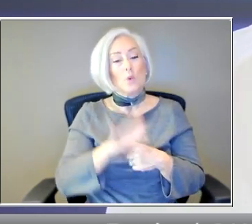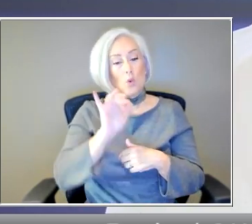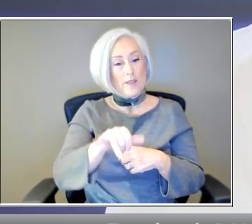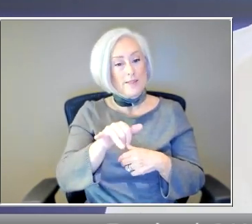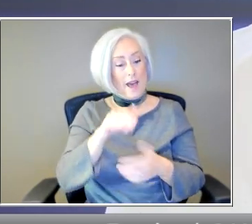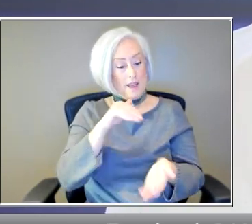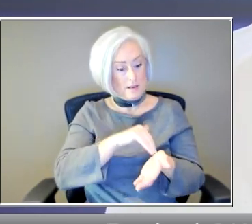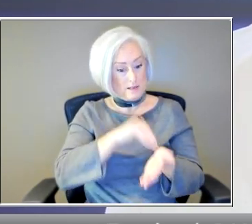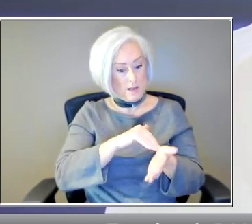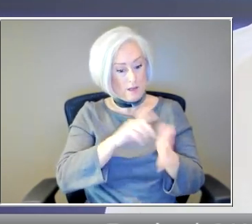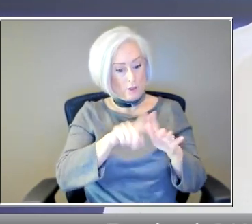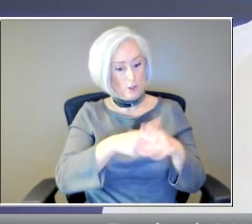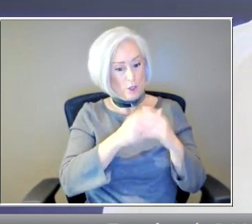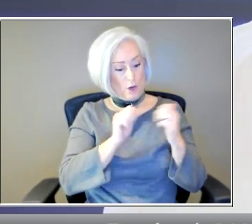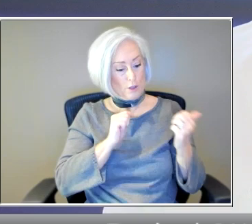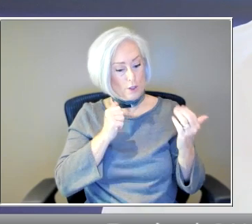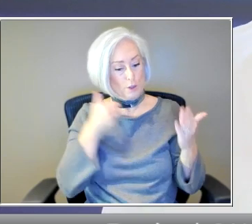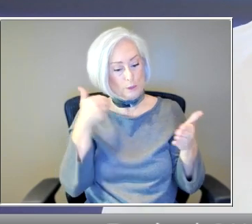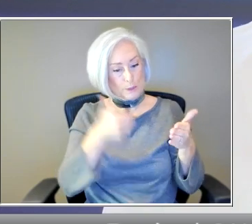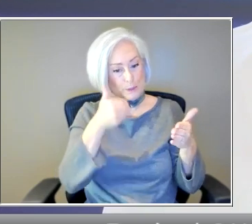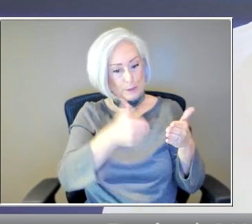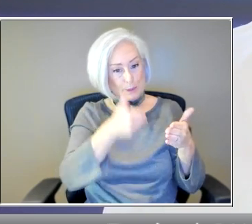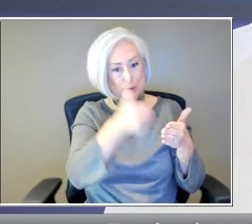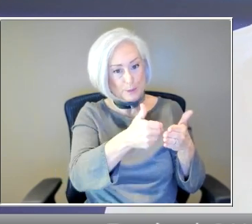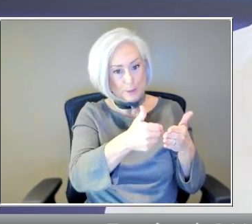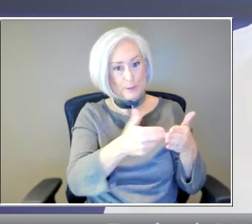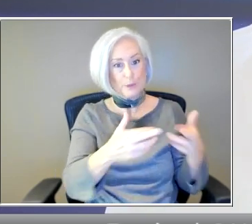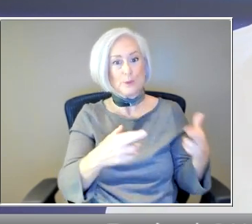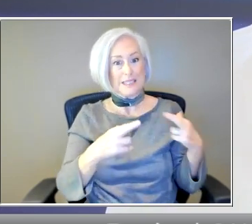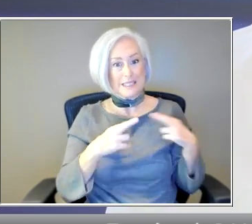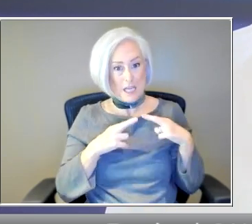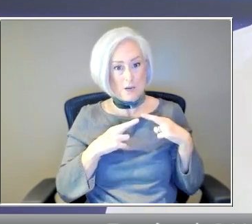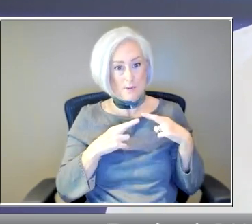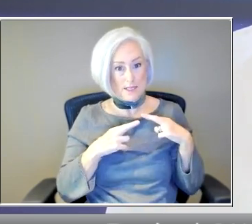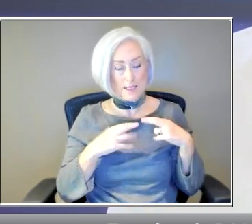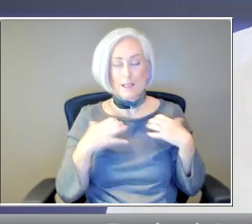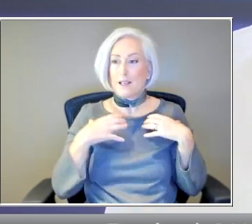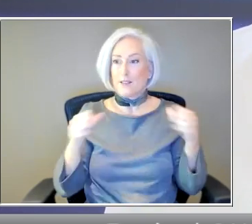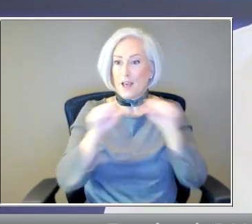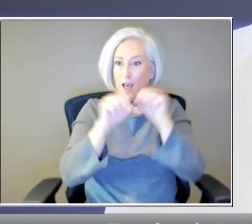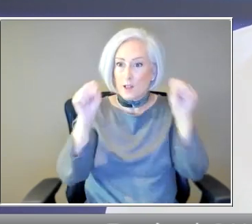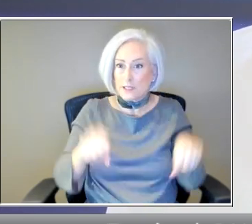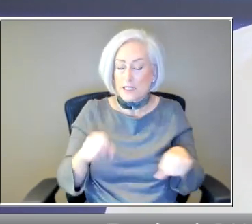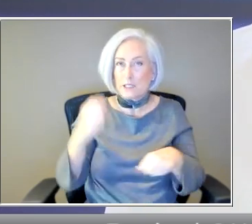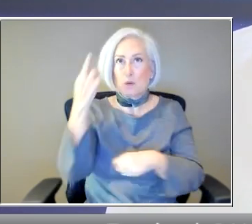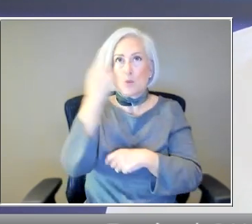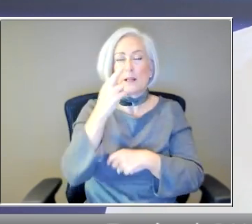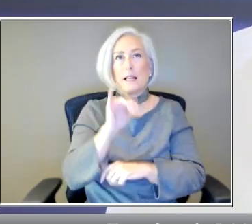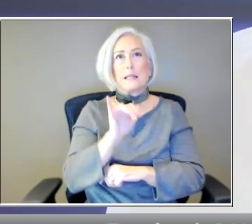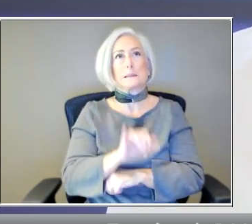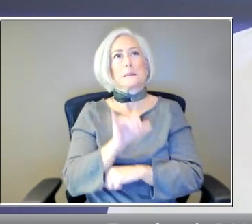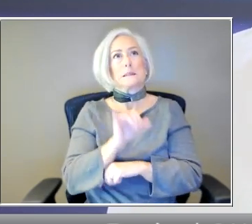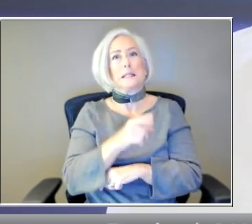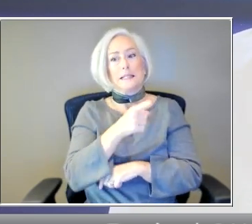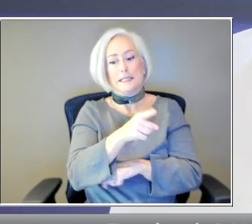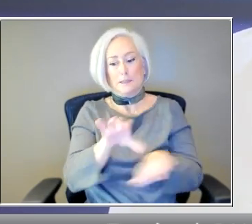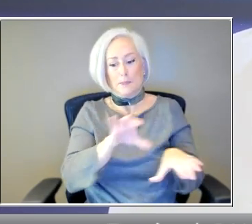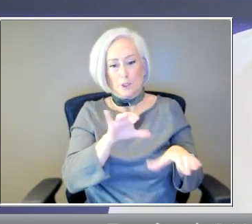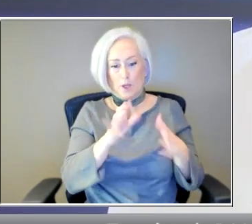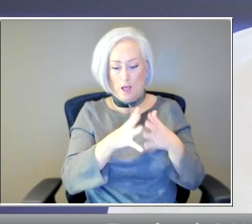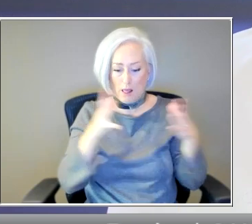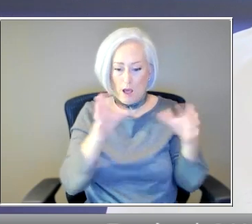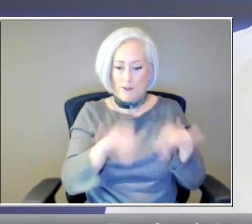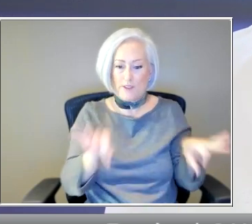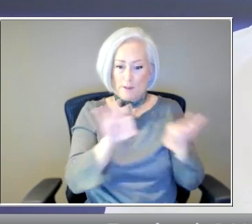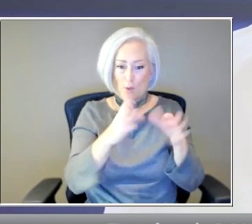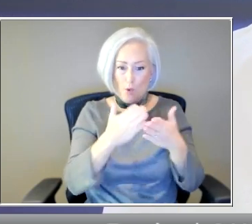approach retirement that the health system realized, wow, he's been doing this important stuff kind of on his own for a long time, and we're going to need some